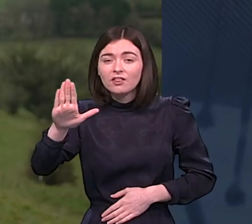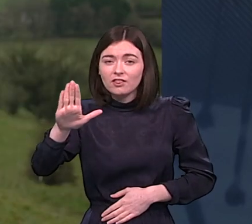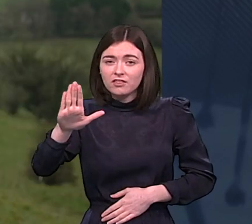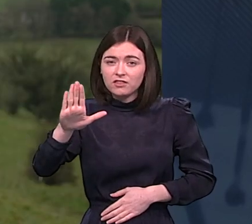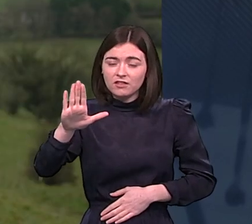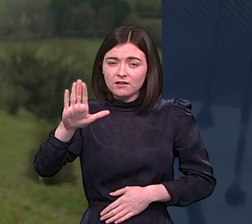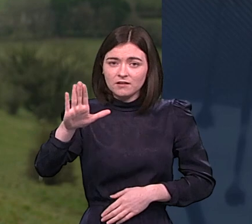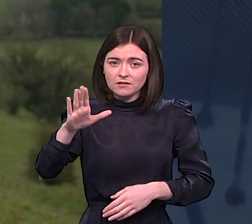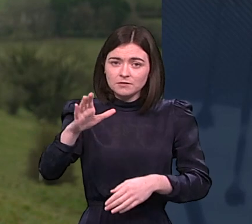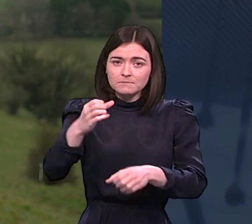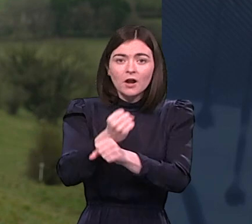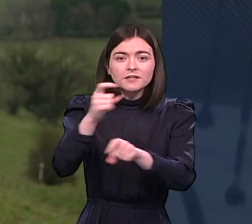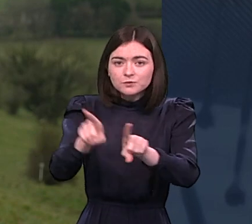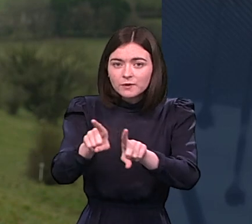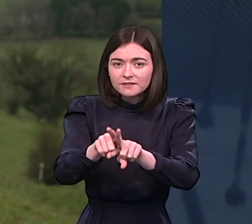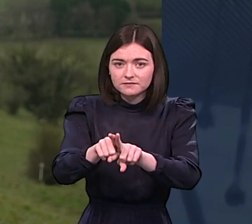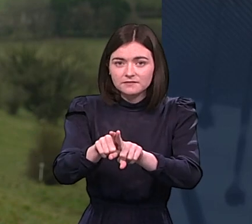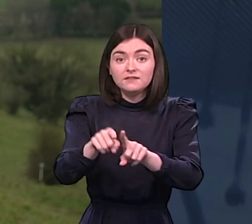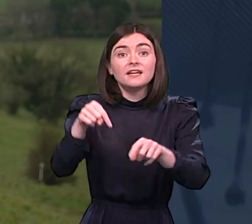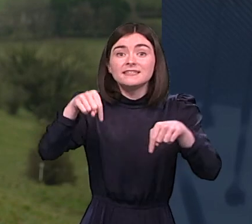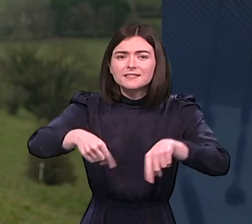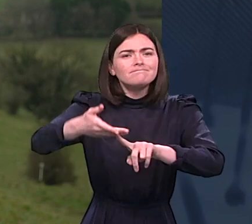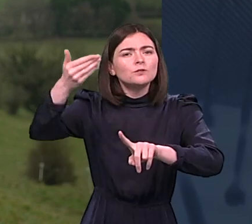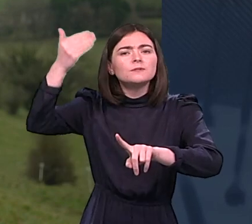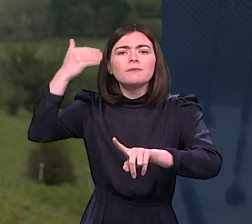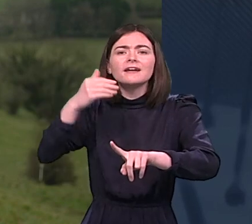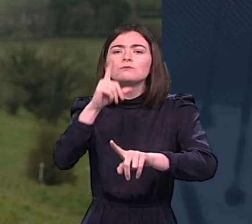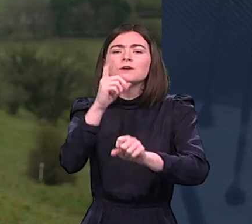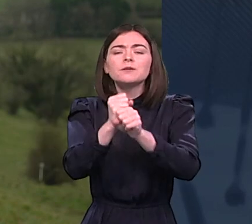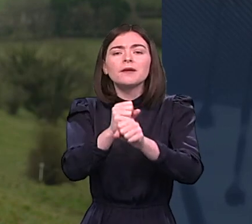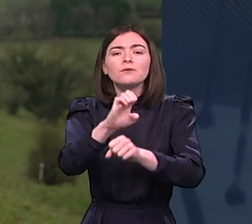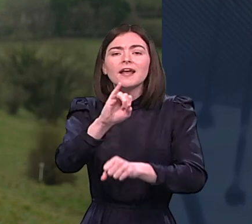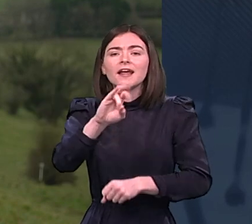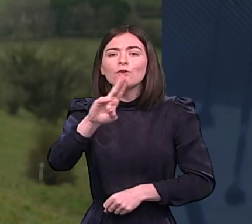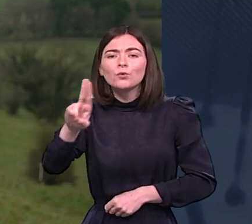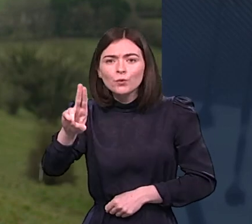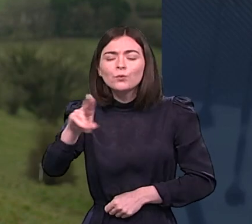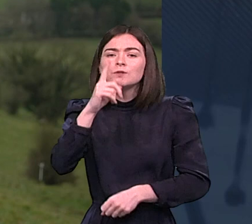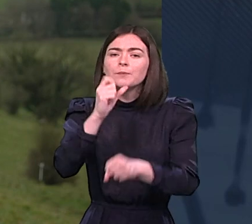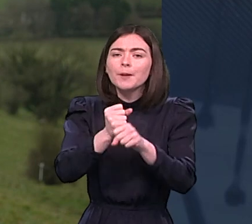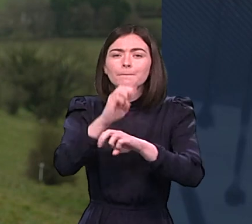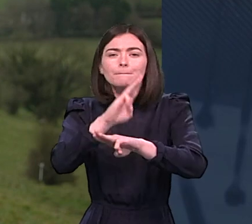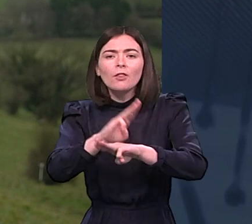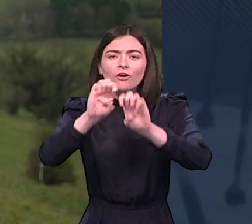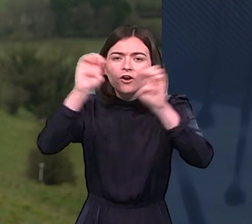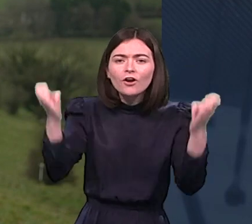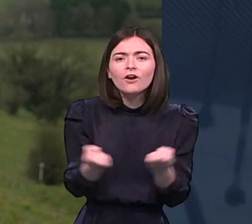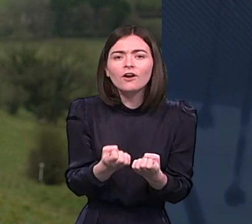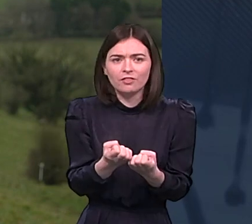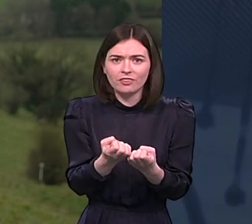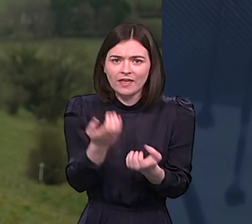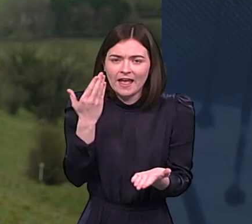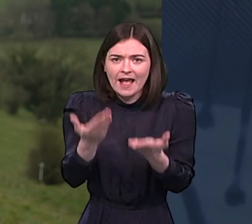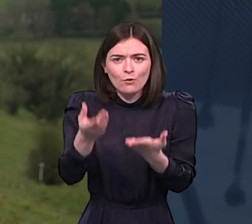sacredness of it relates back again to Eru, Eru, Mother Earth. Eru, where Ireland gets its name, Eire,